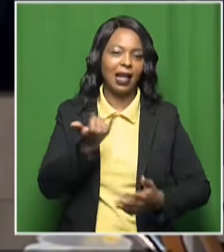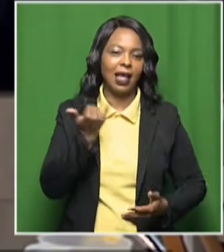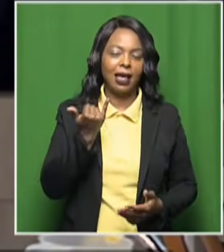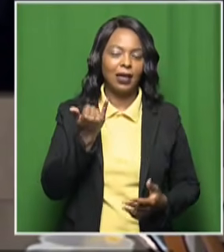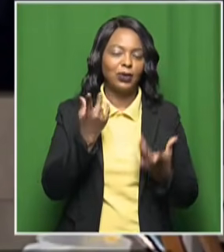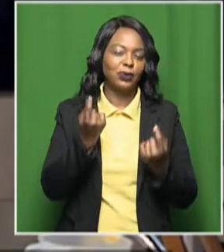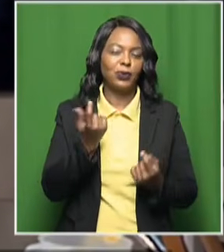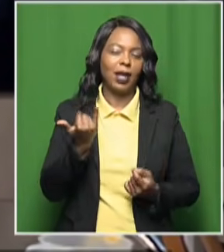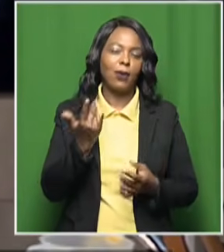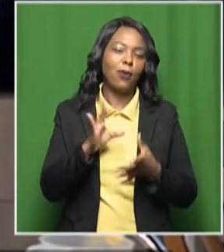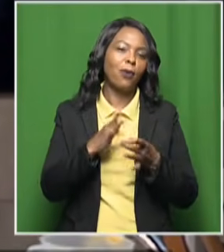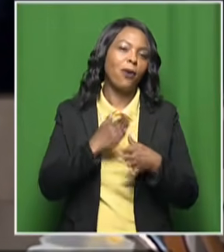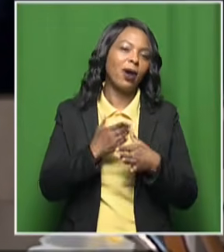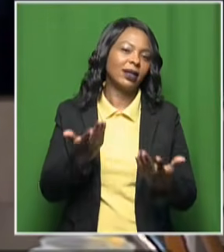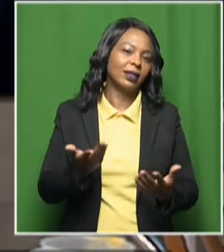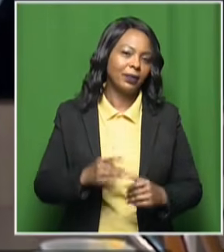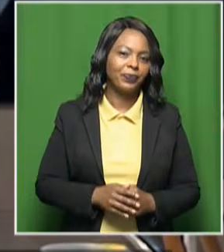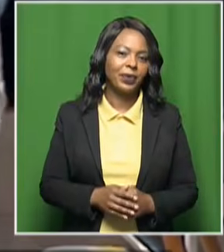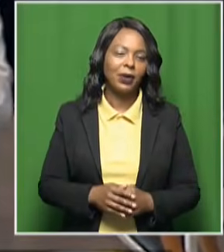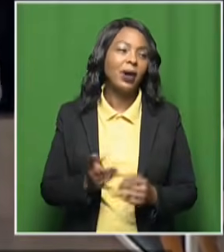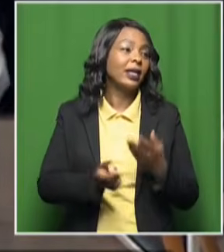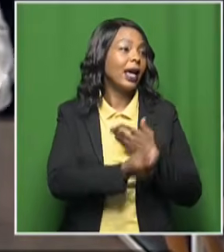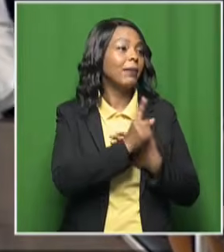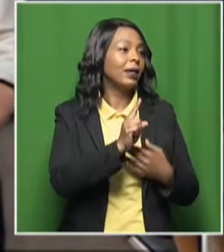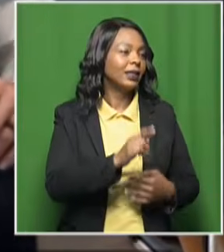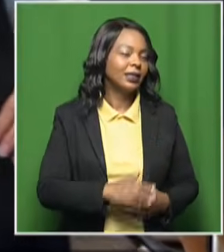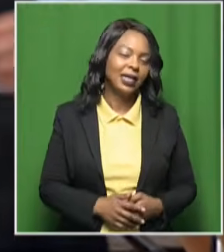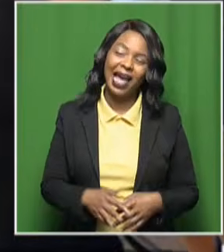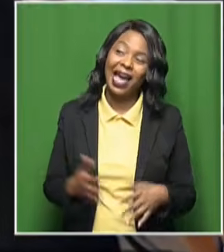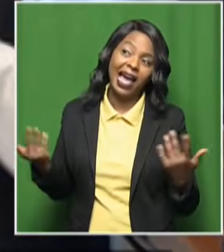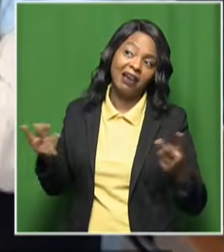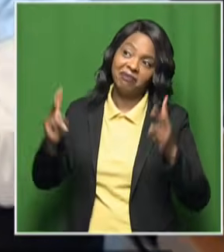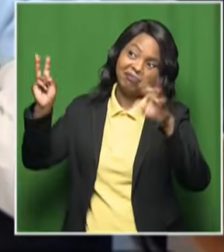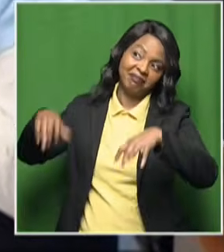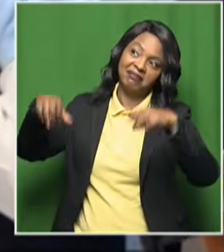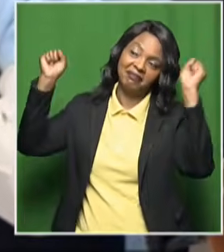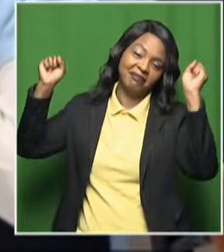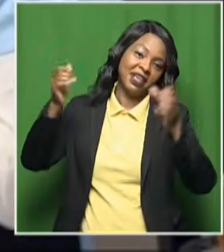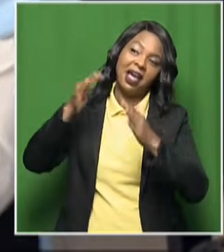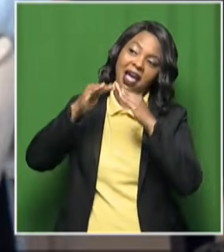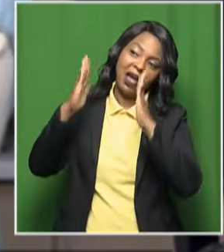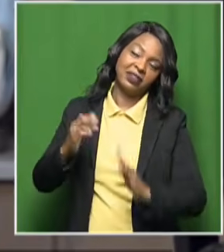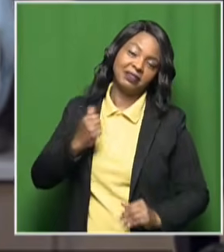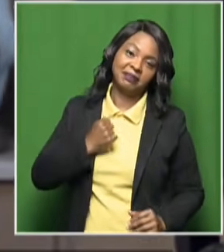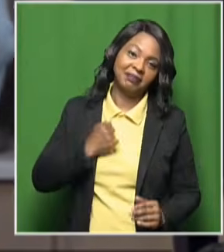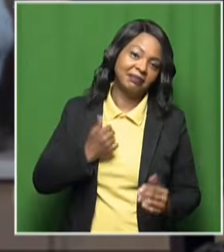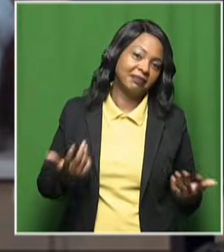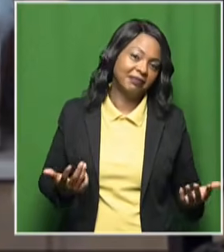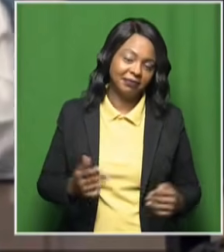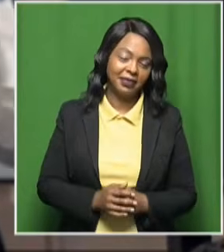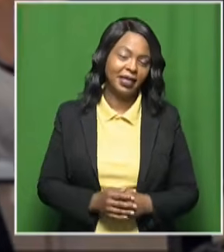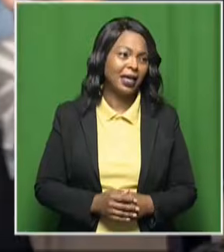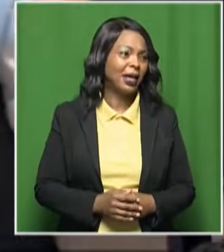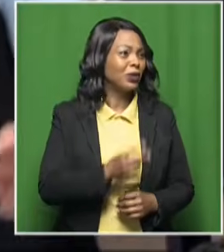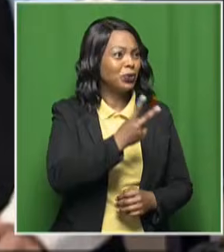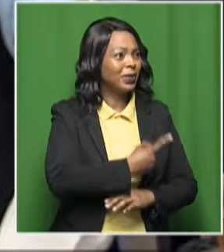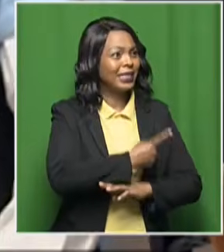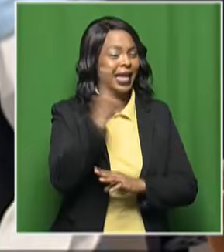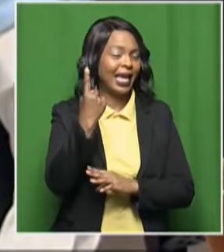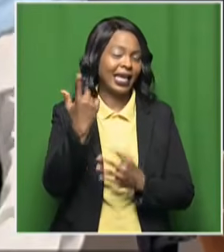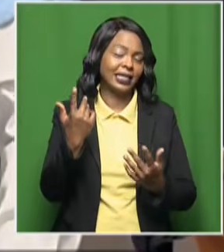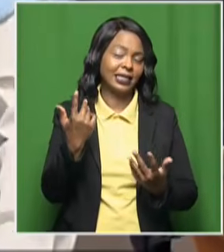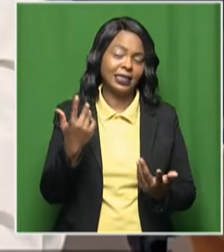what happened? I woke up with no electricity in my house. What a surprise. I haven't had for the past 2 days. Oh,